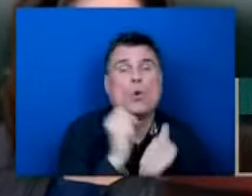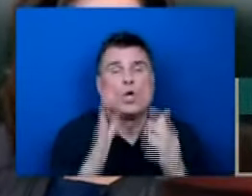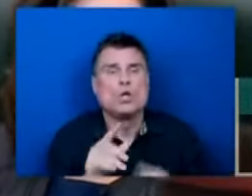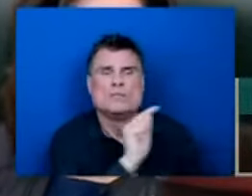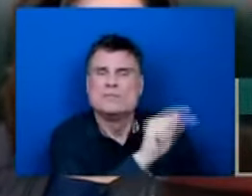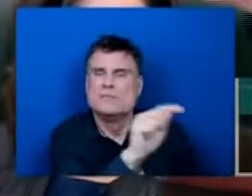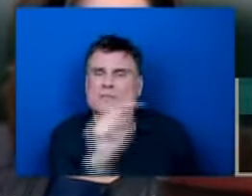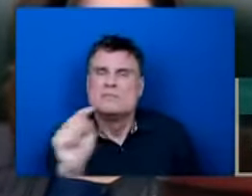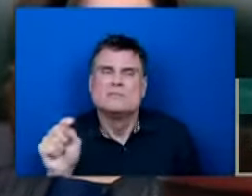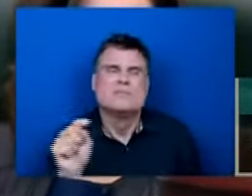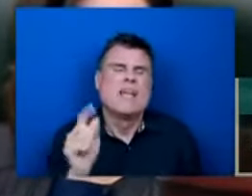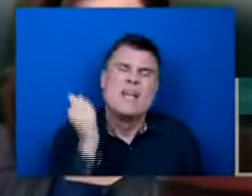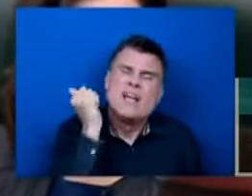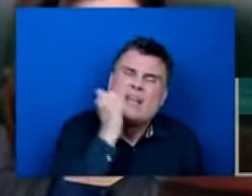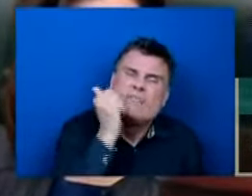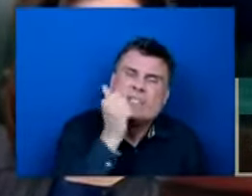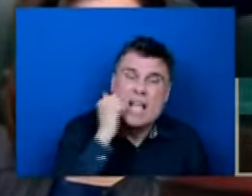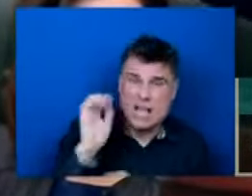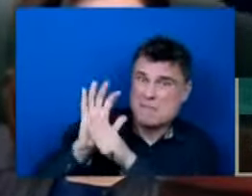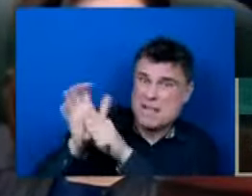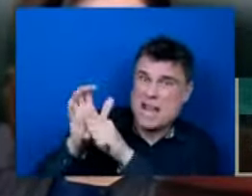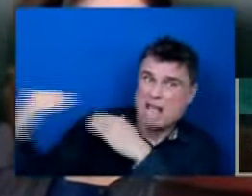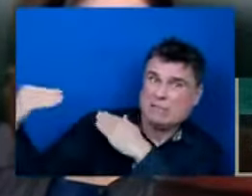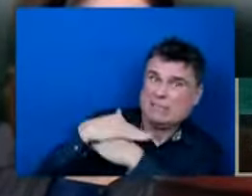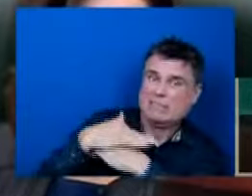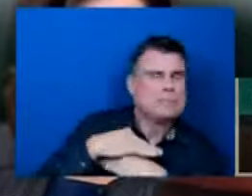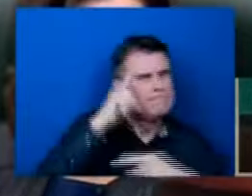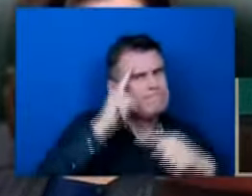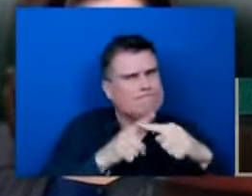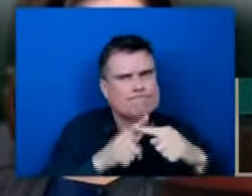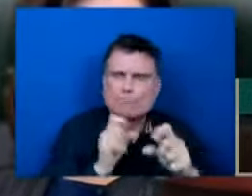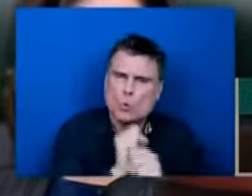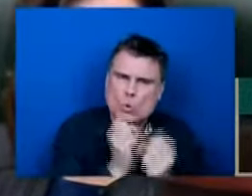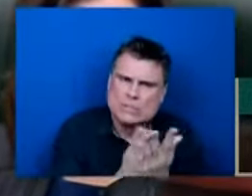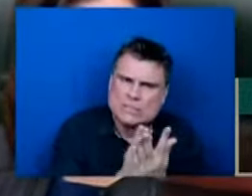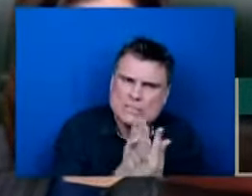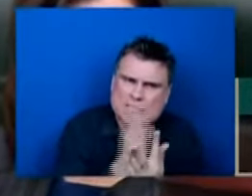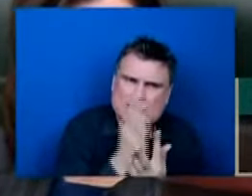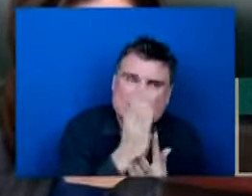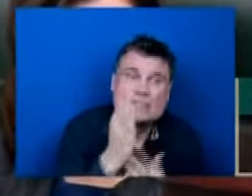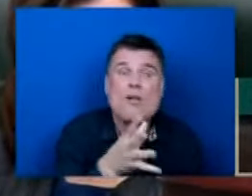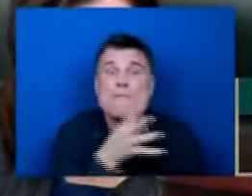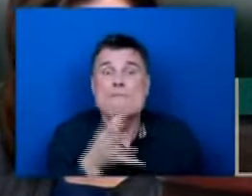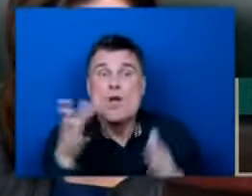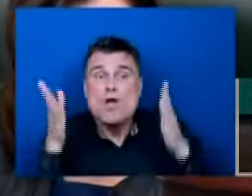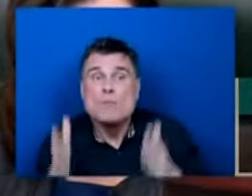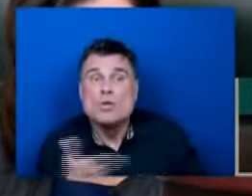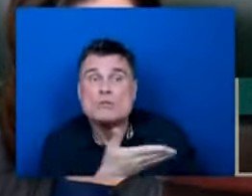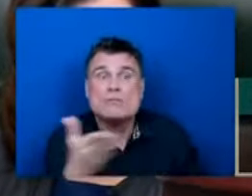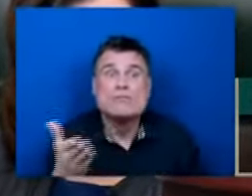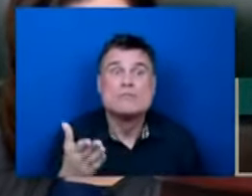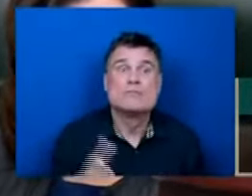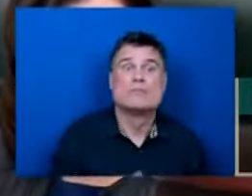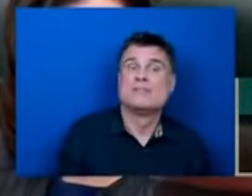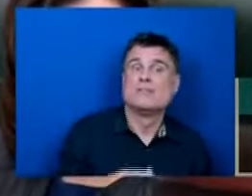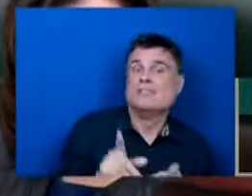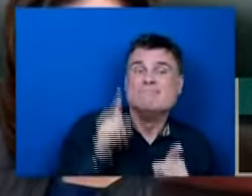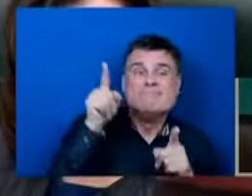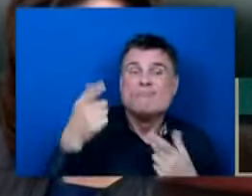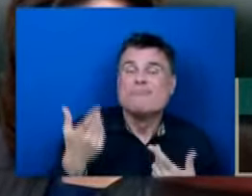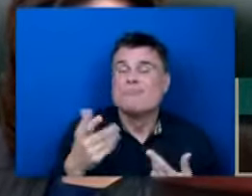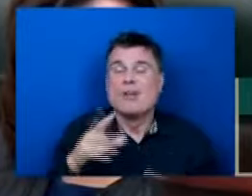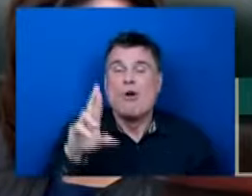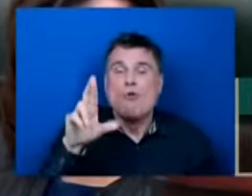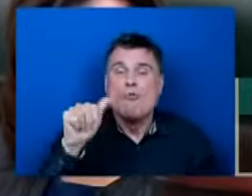pandemic. It belongs to the farmers and ranchers, the entrepreneurs, the thousands of Albertans with the vision to see opportunity